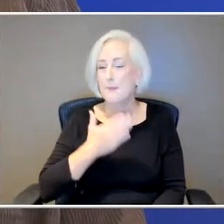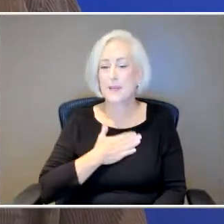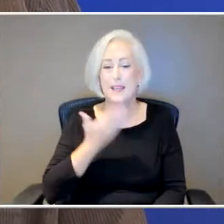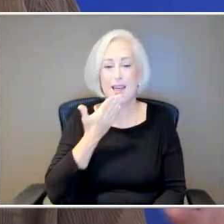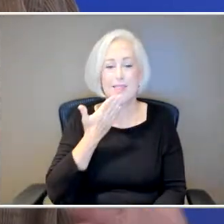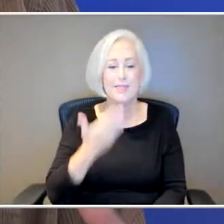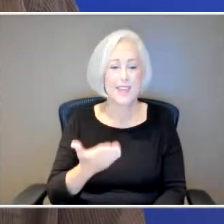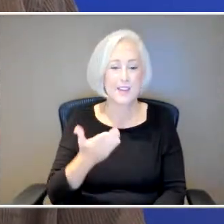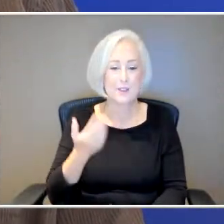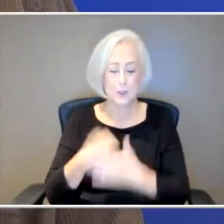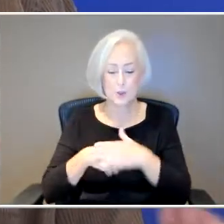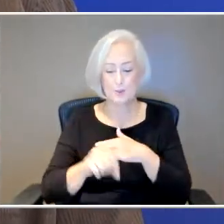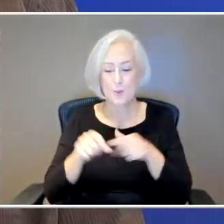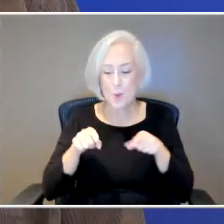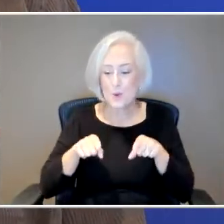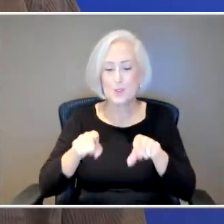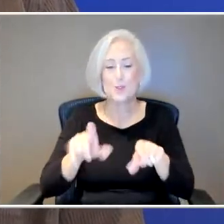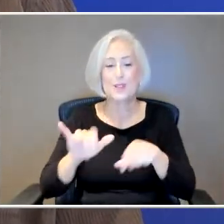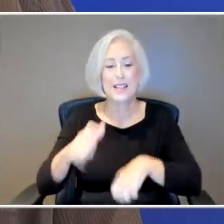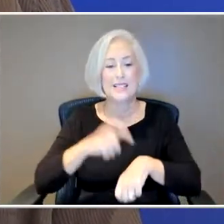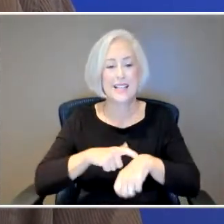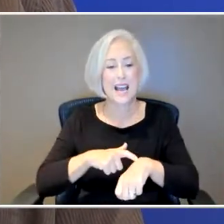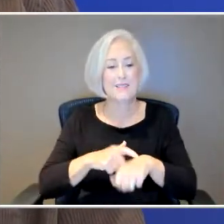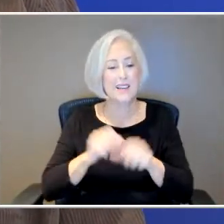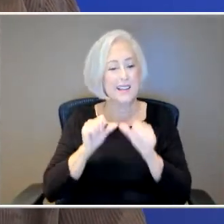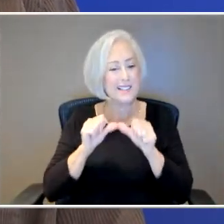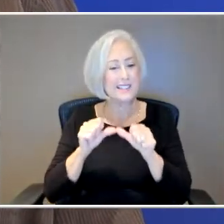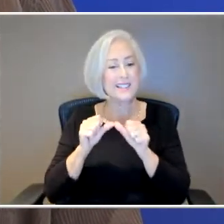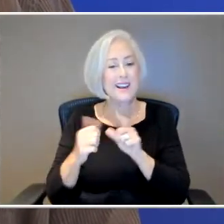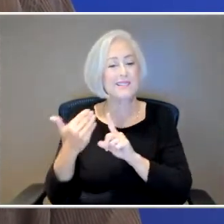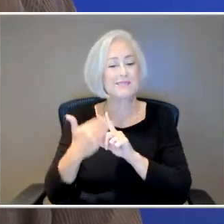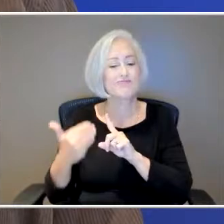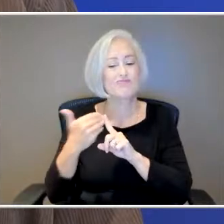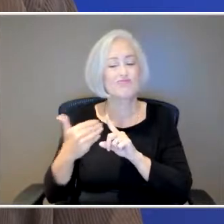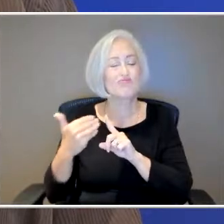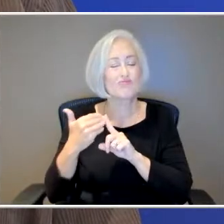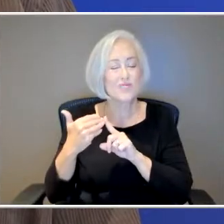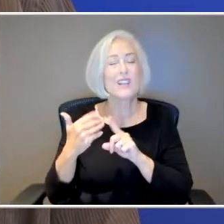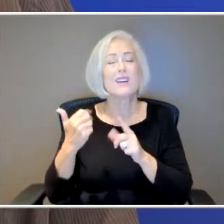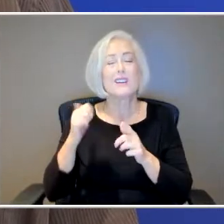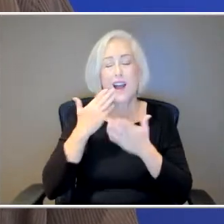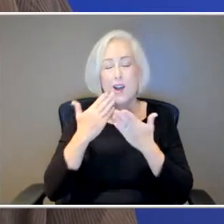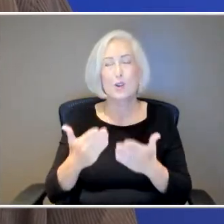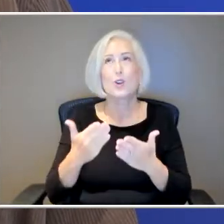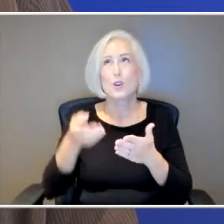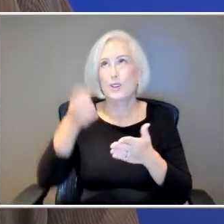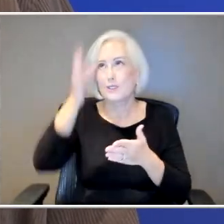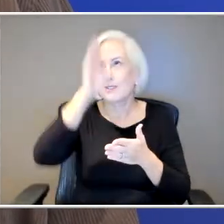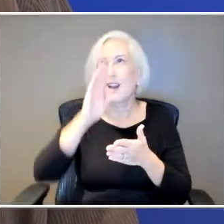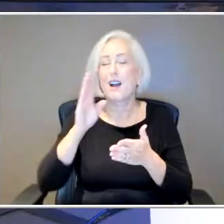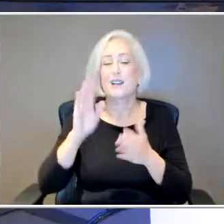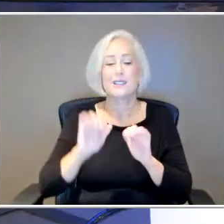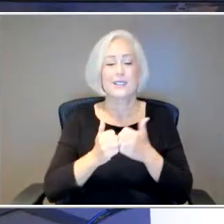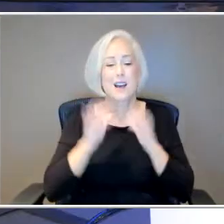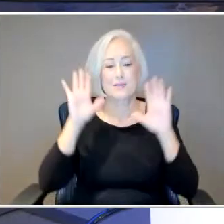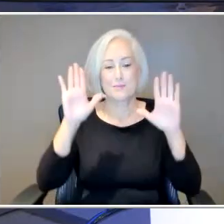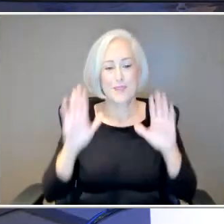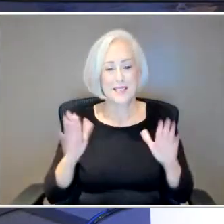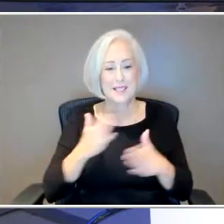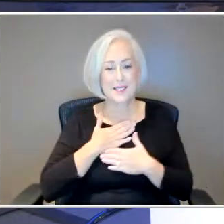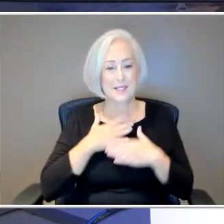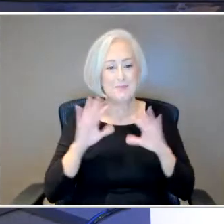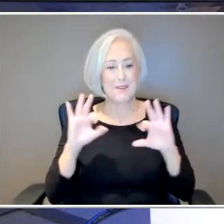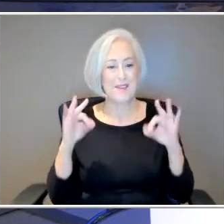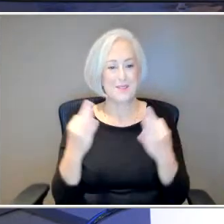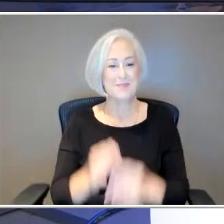time, because it's just a constant reminder of how good God is and how wonderful my family is. And That's yeah, beautiful. yeah, thank you.